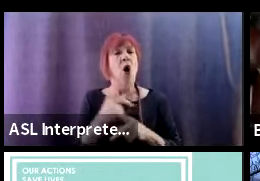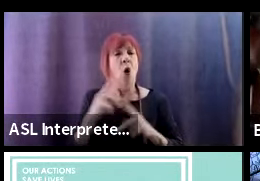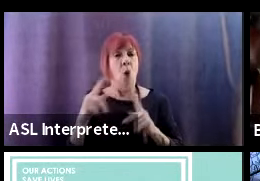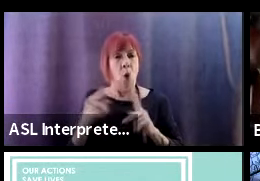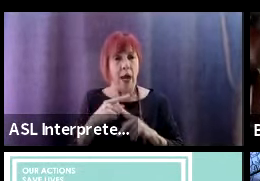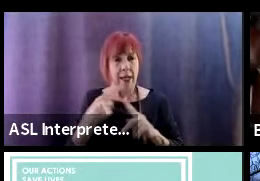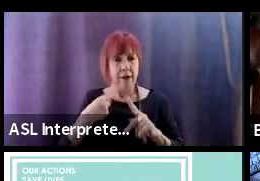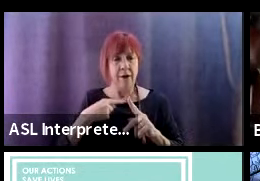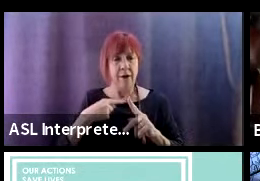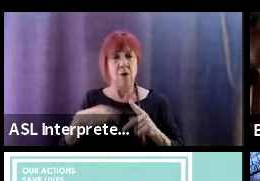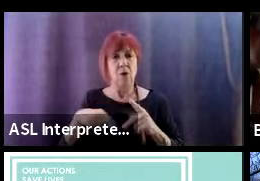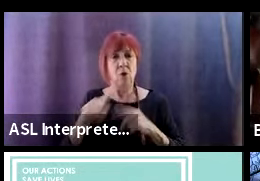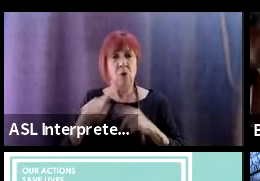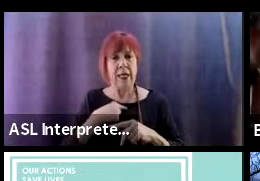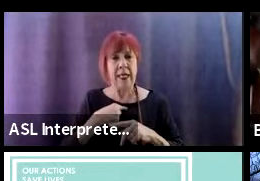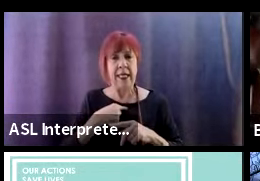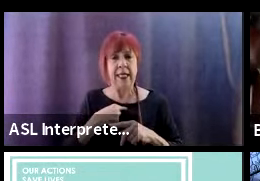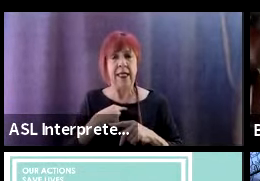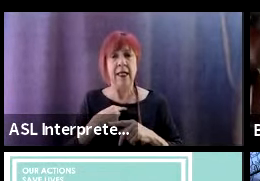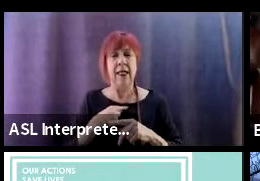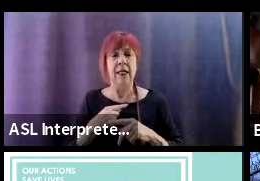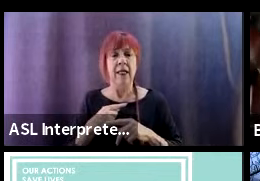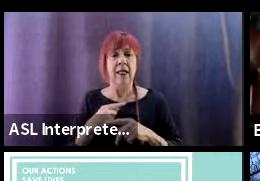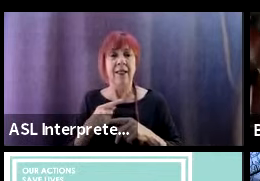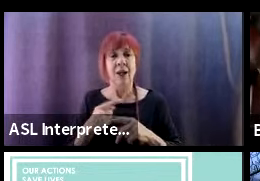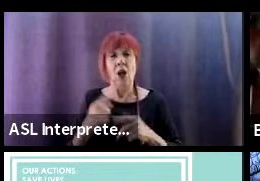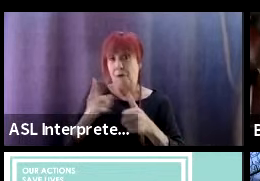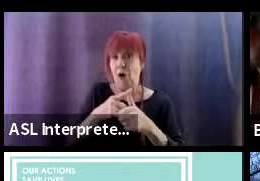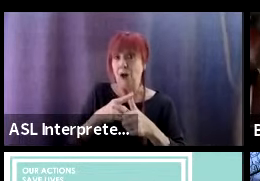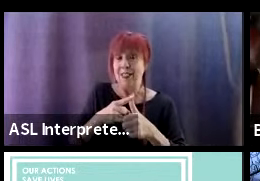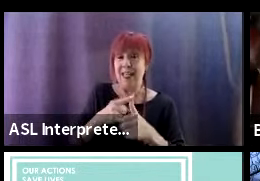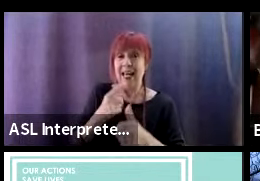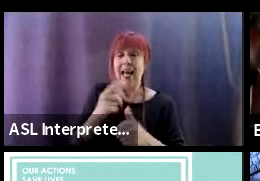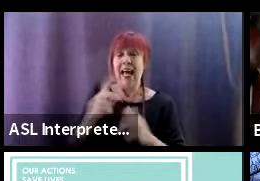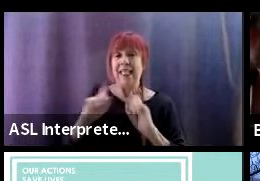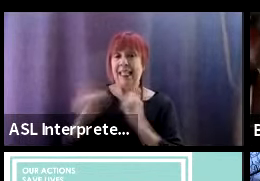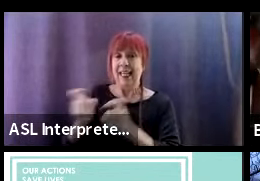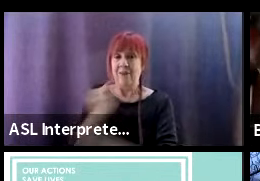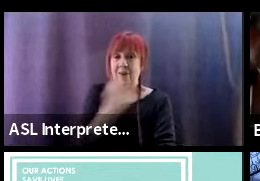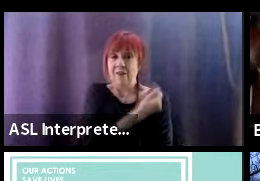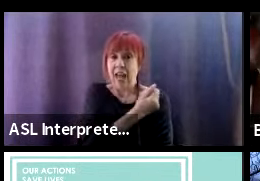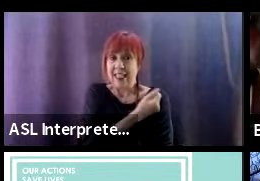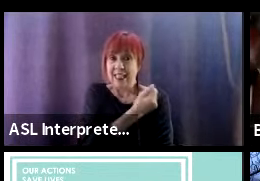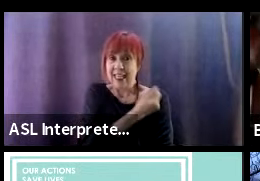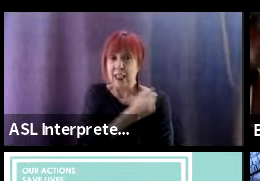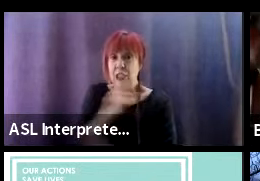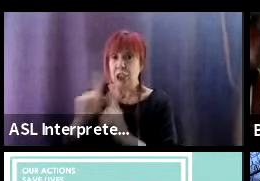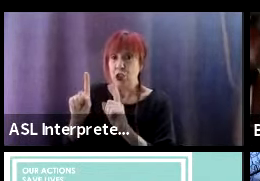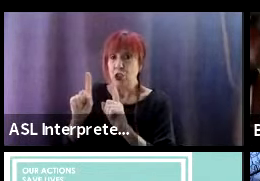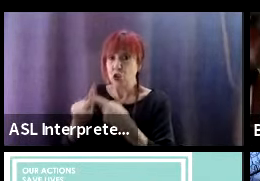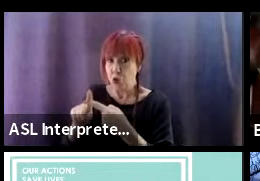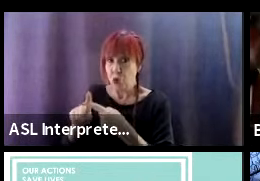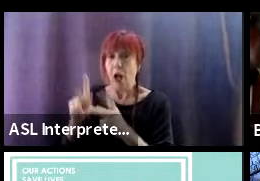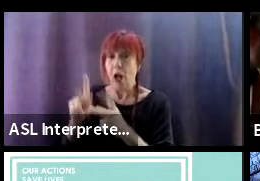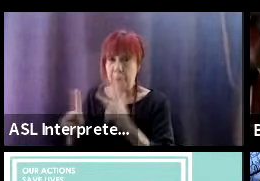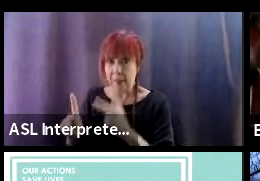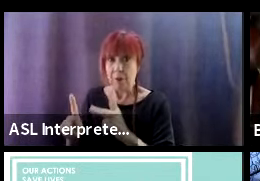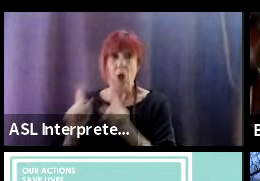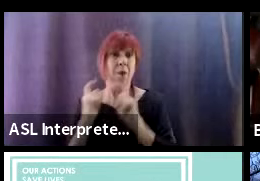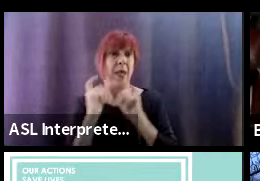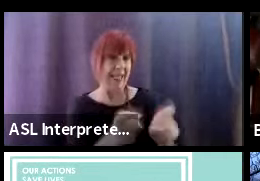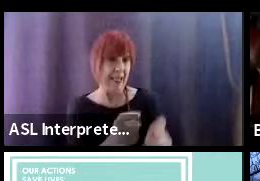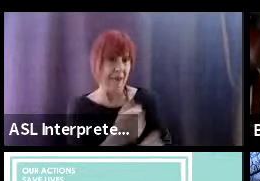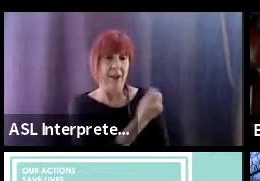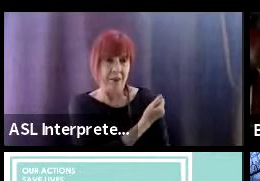the important work of vaccinating our vaccinators and shoring up our public health system, to move